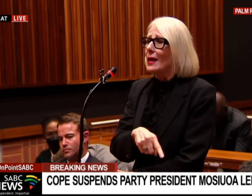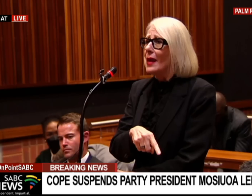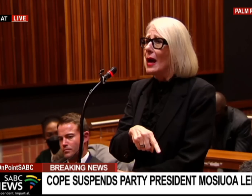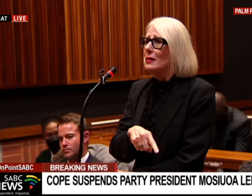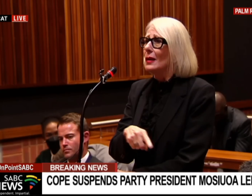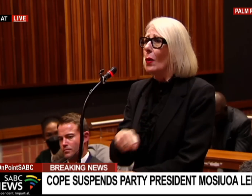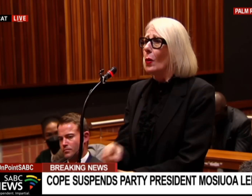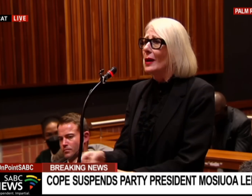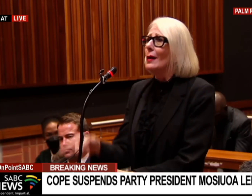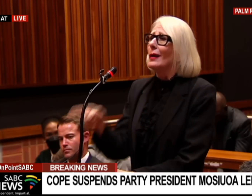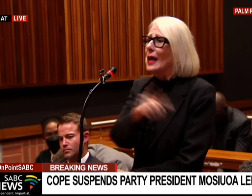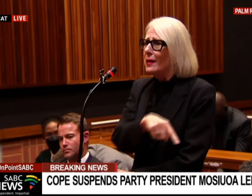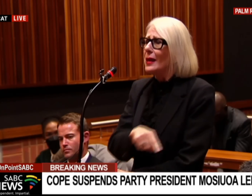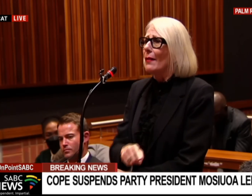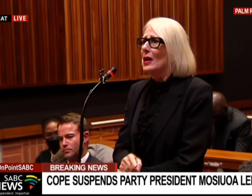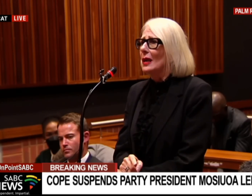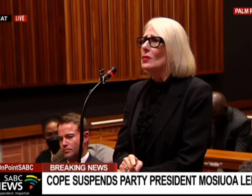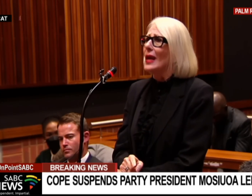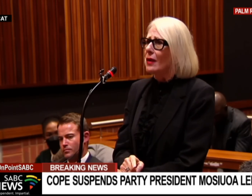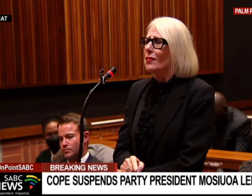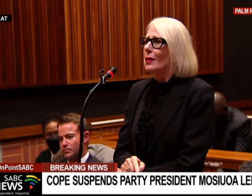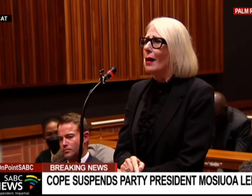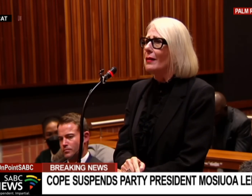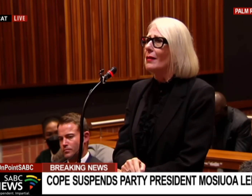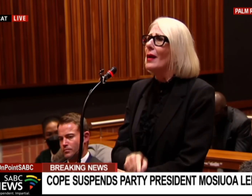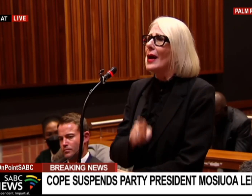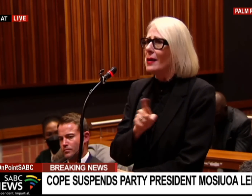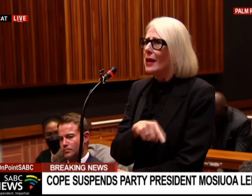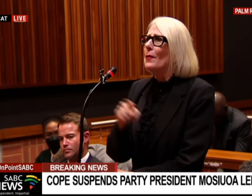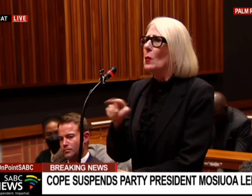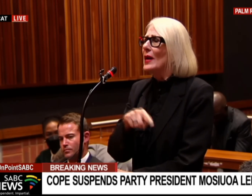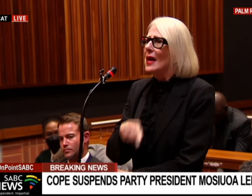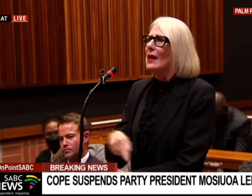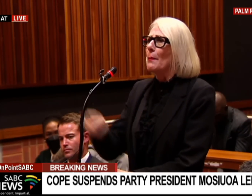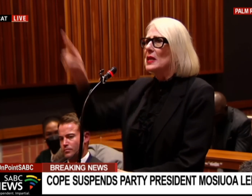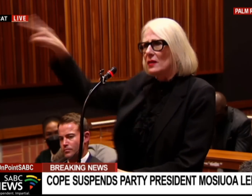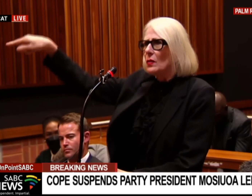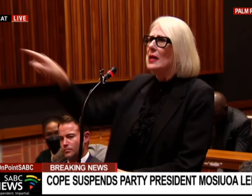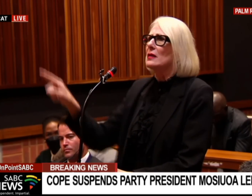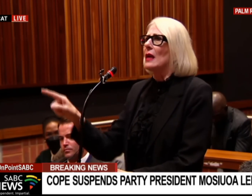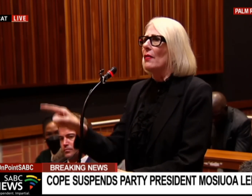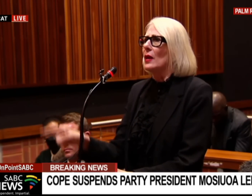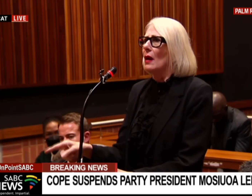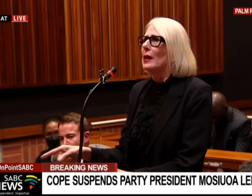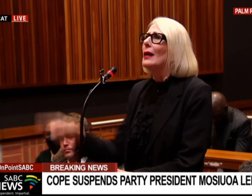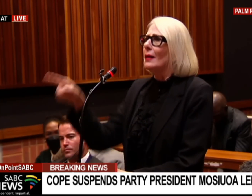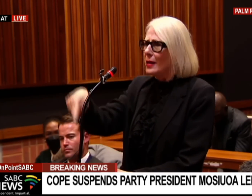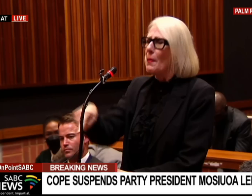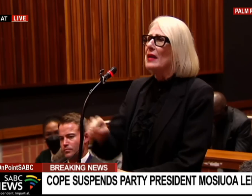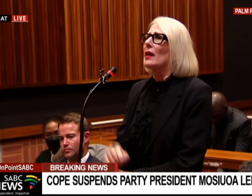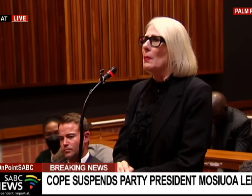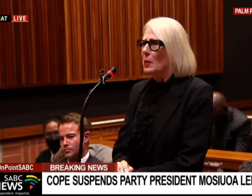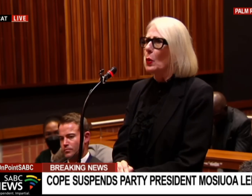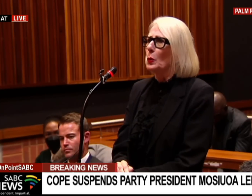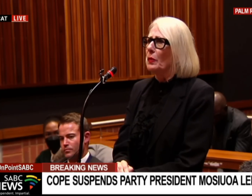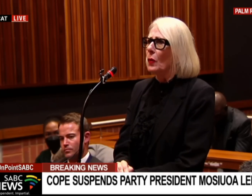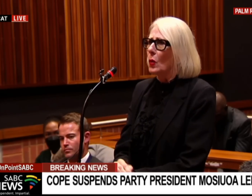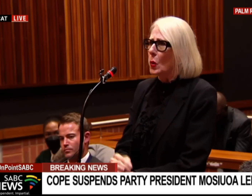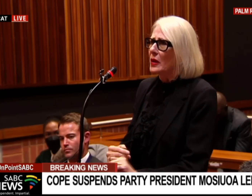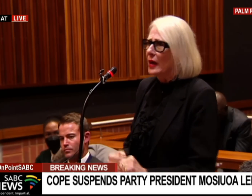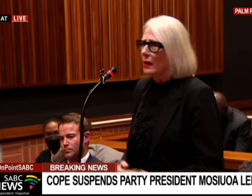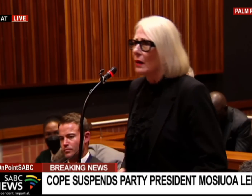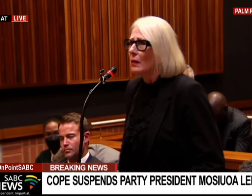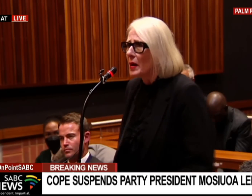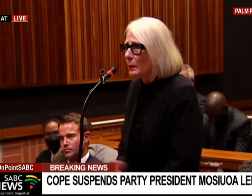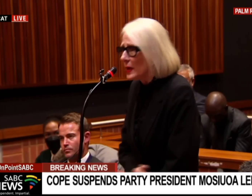that they can get the house in order, get the other accused extradited, and if and when that happens 3 years down the line, then the matter can be brought